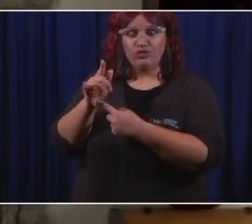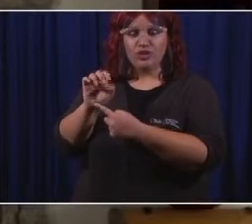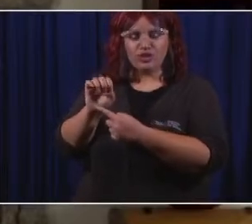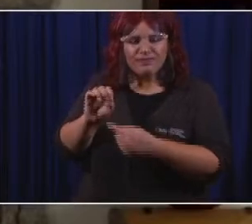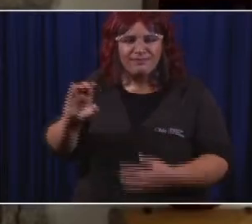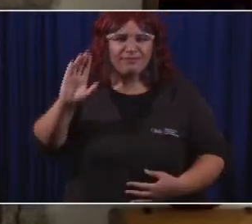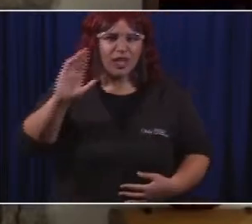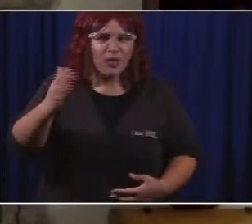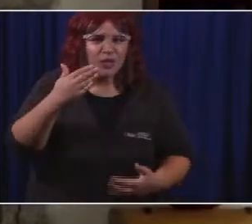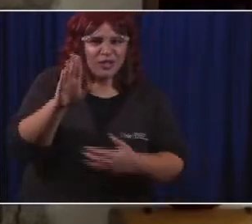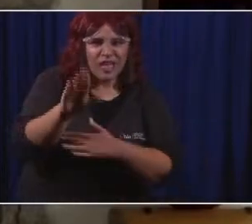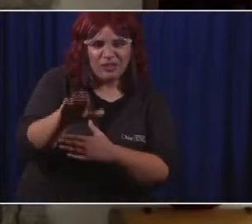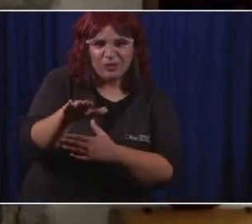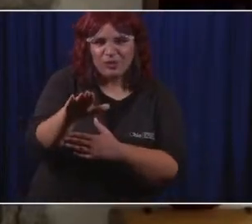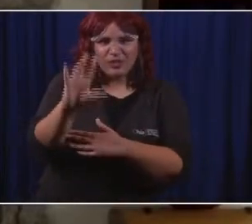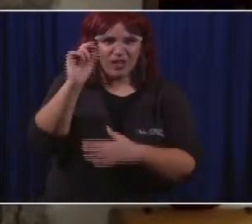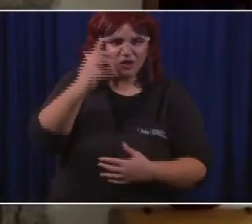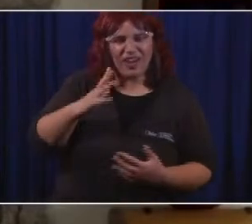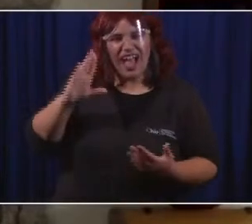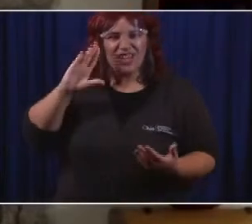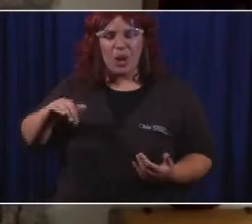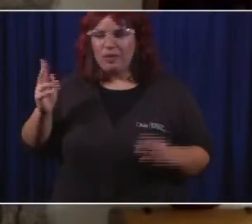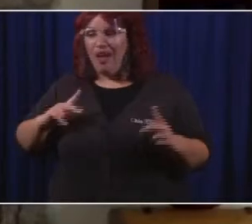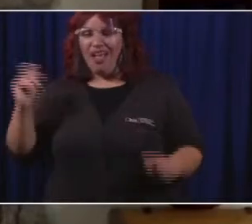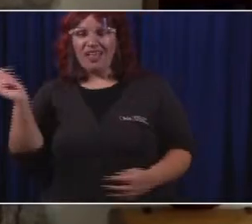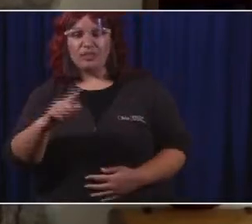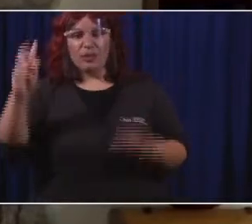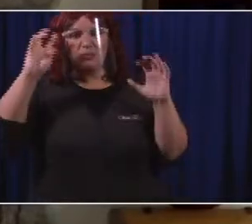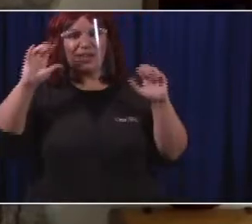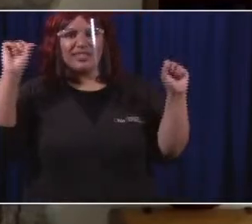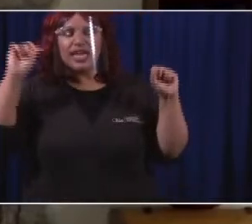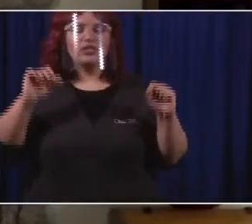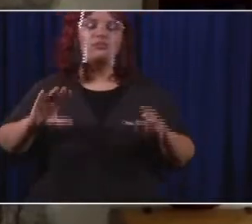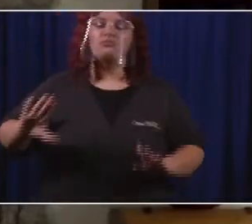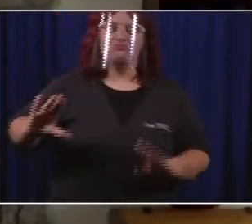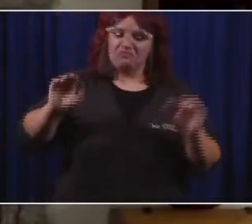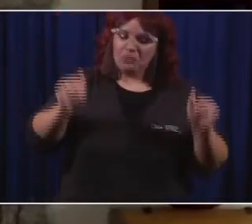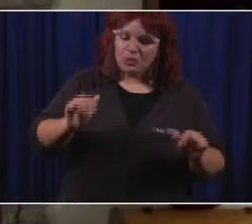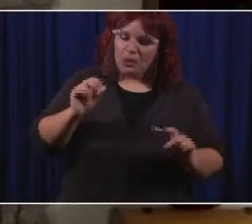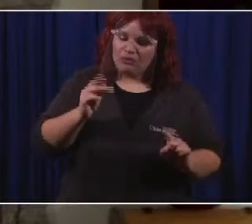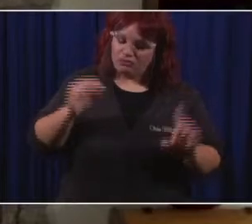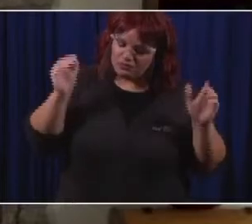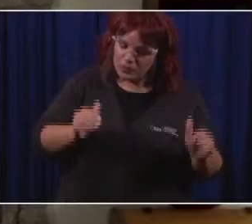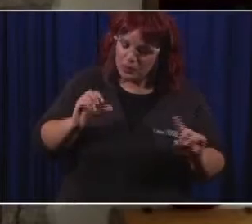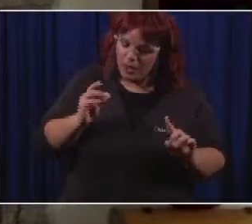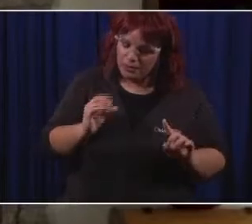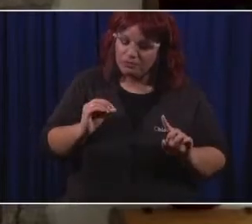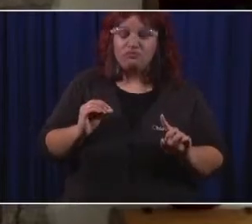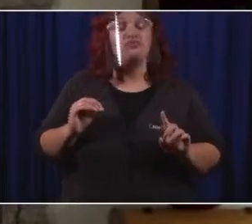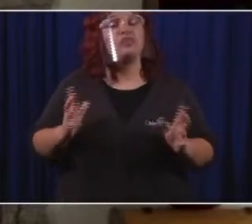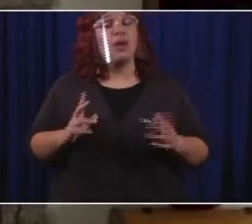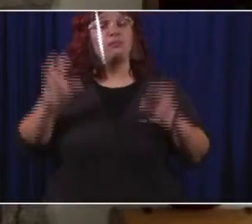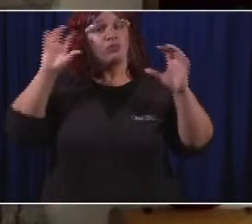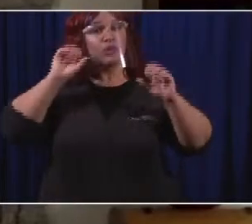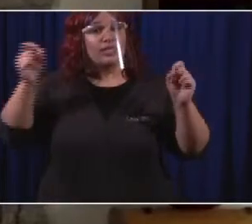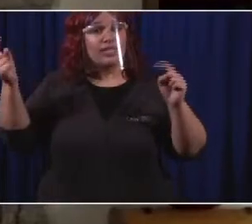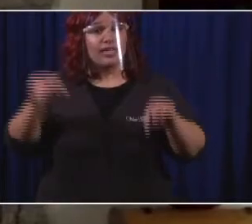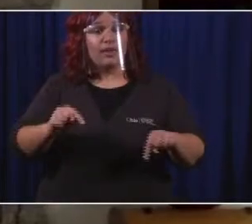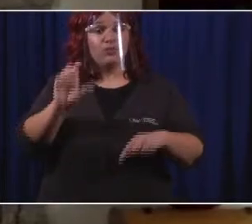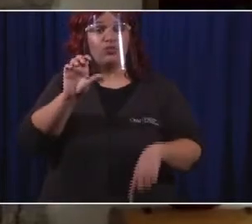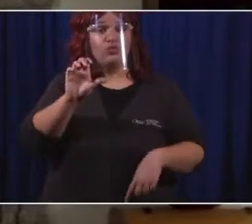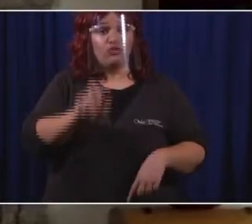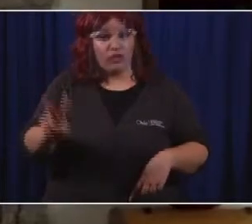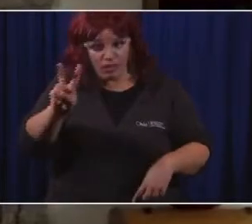you about the president, you like to say you want to focus on Ohio. Well, the president came to Circleville in Central Ohio, and you greeted him at the